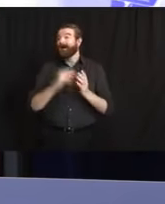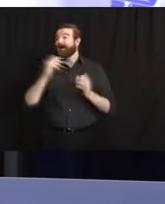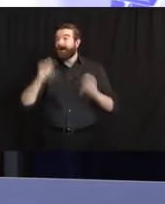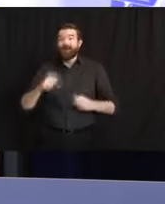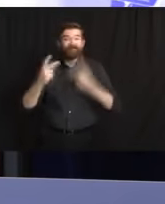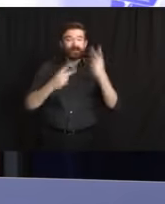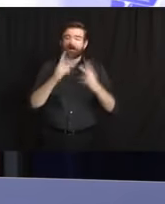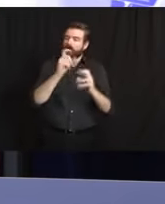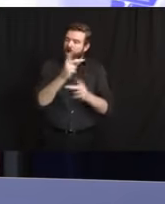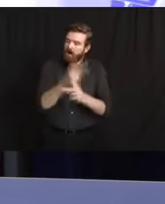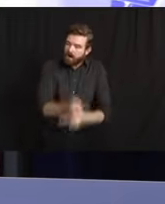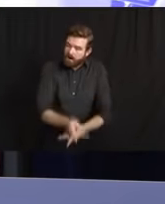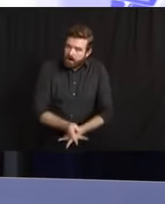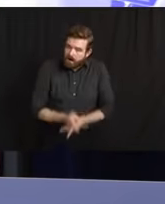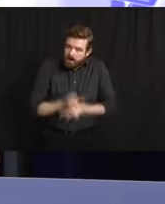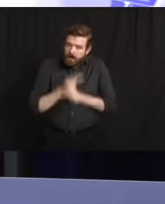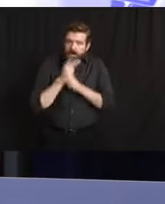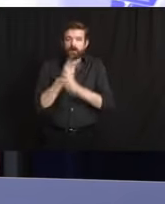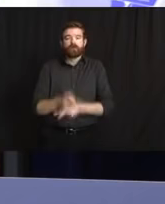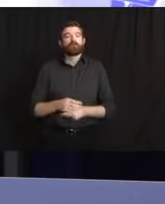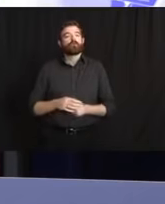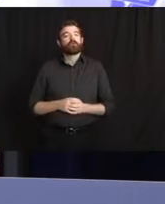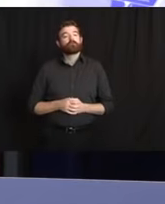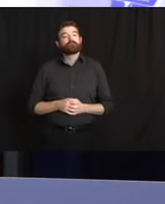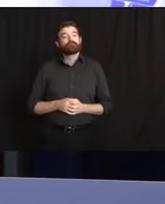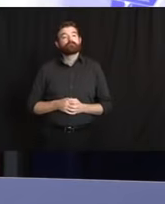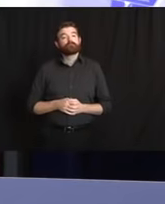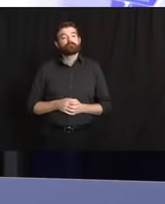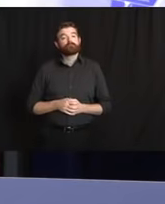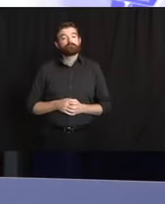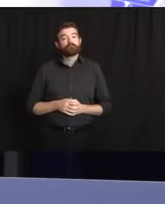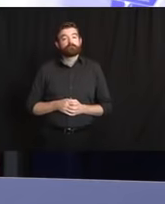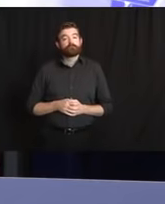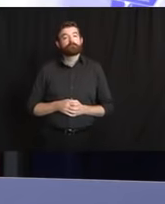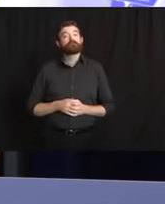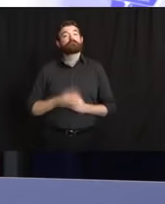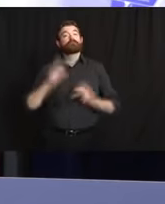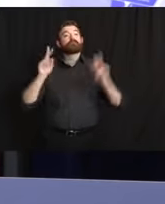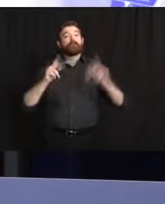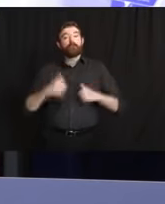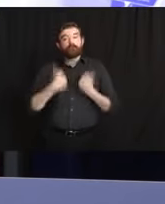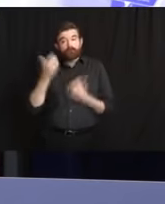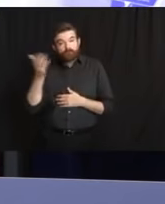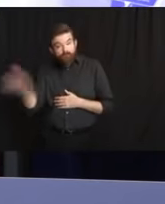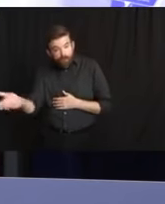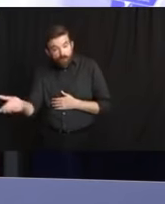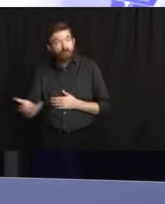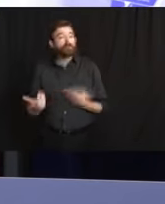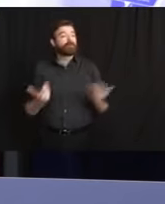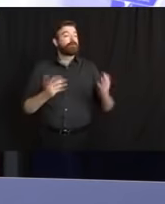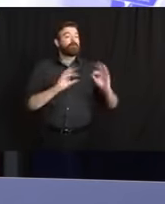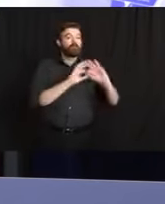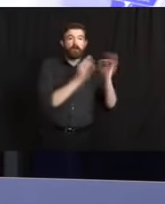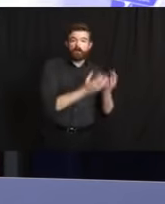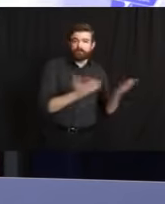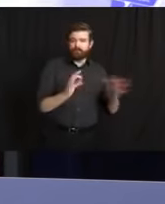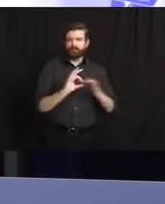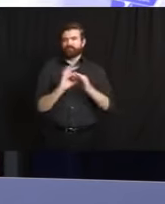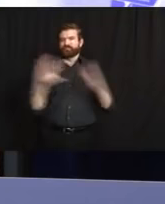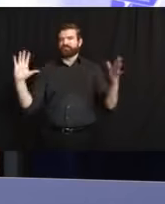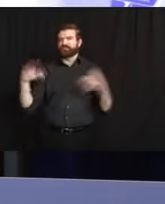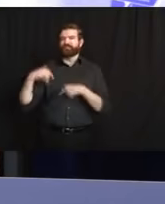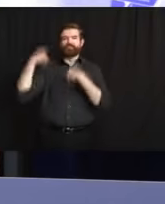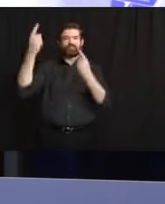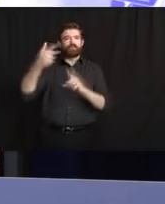result of difficulties related to the pandemic, such as an extended absence from one another, there are